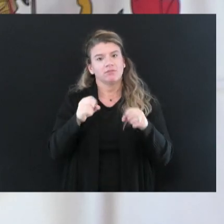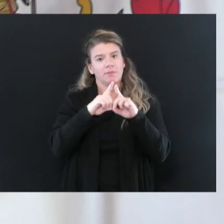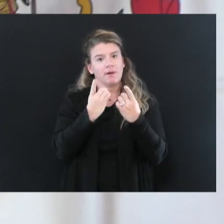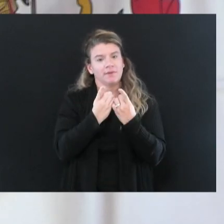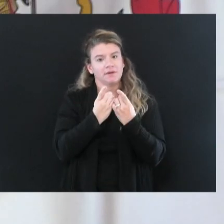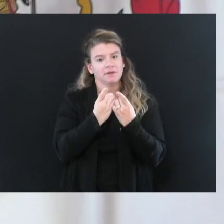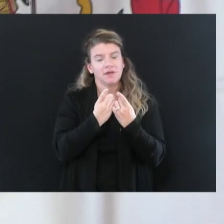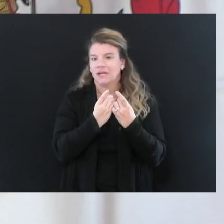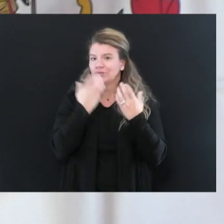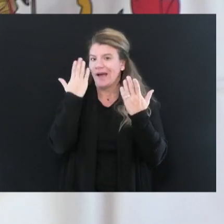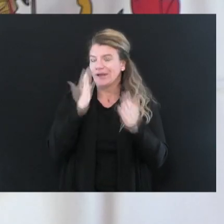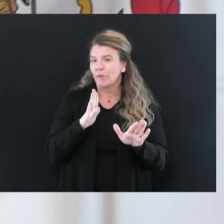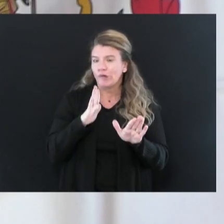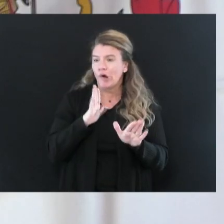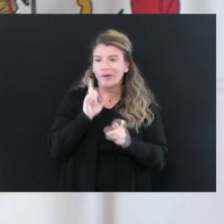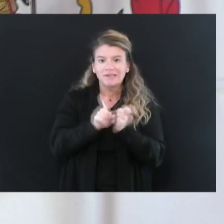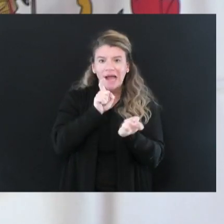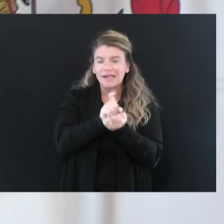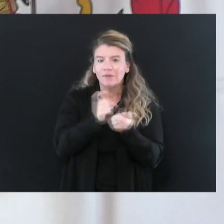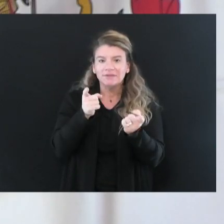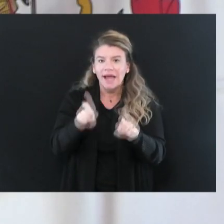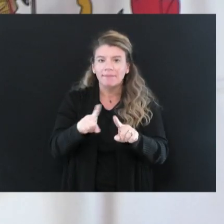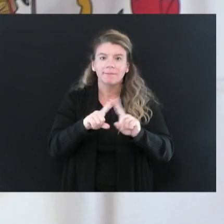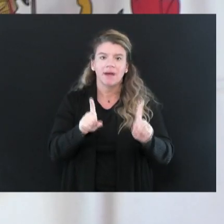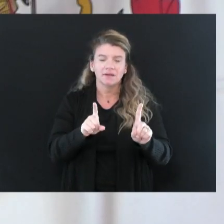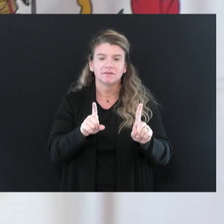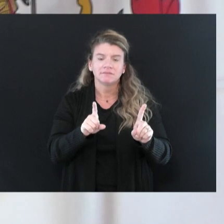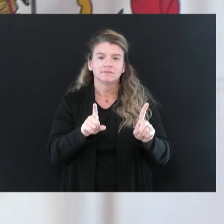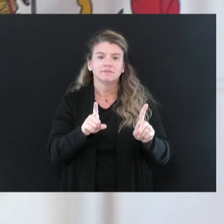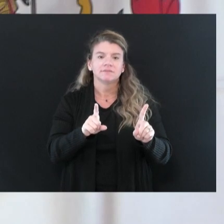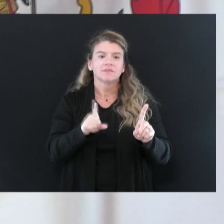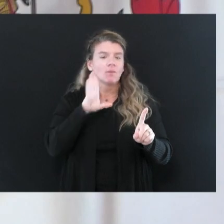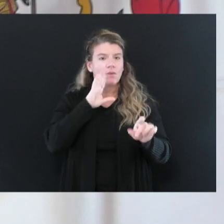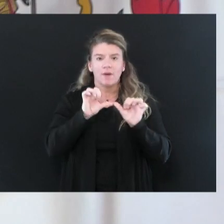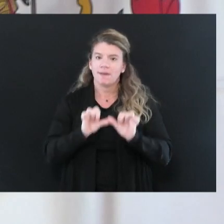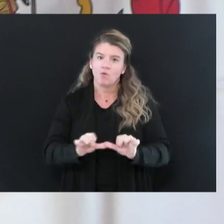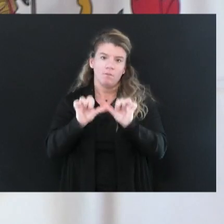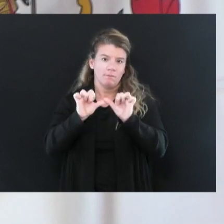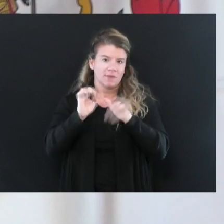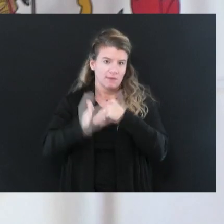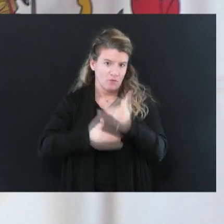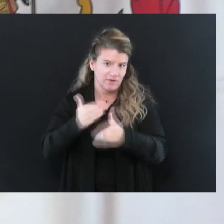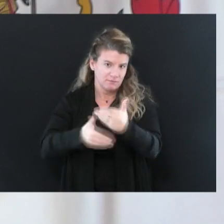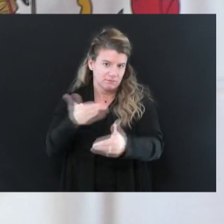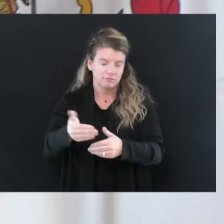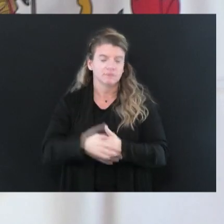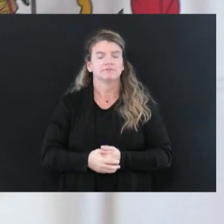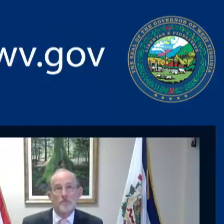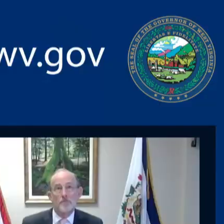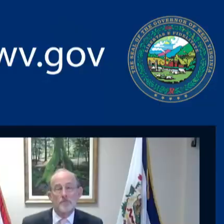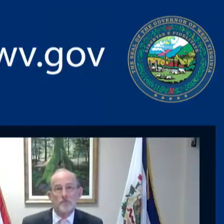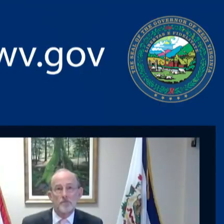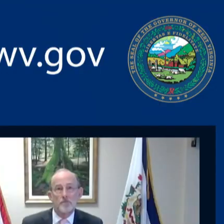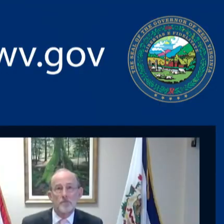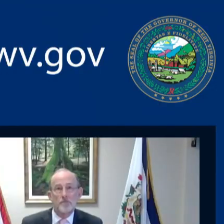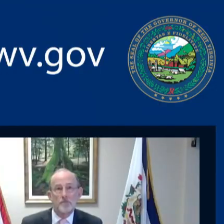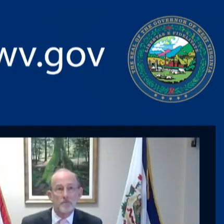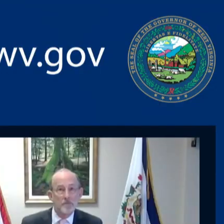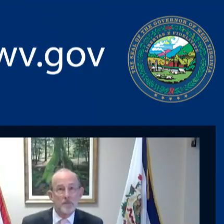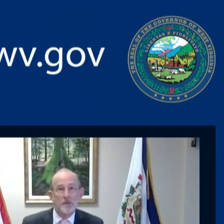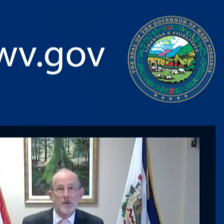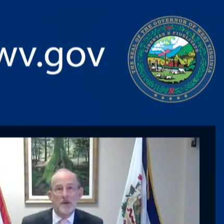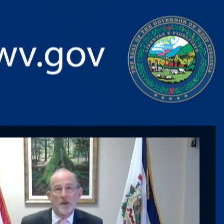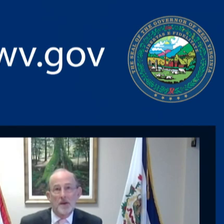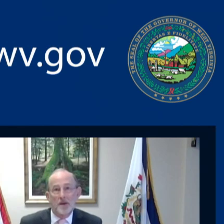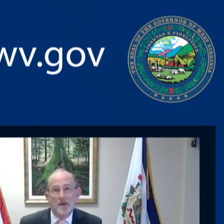I'm not sure exactly why, but we're going to keep moving forward. But anyway, Dr. Amjad and Dr. Marsh, if y'all have